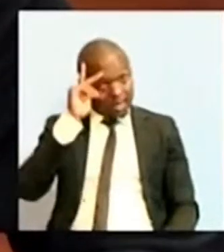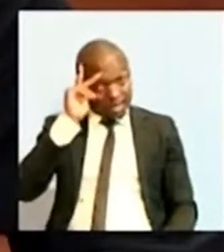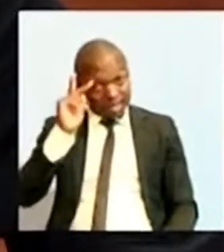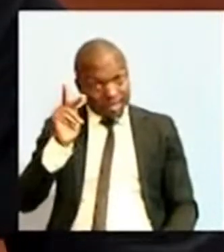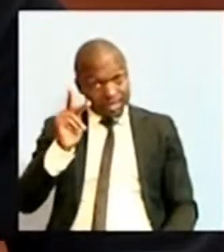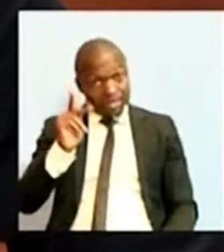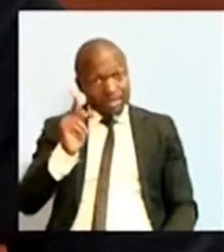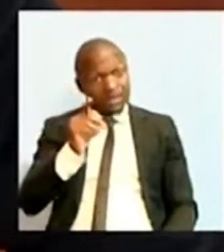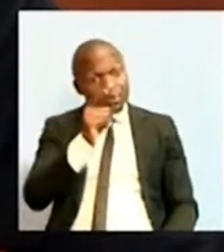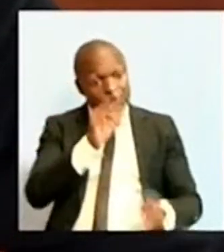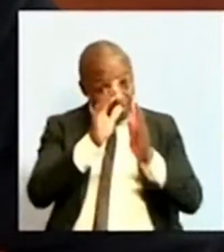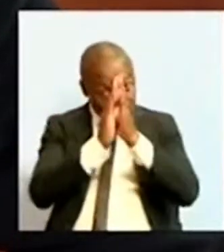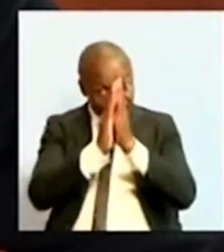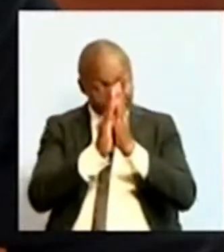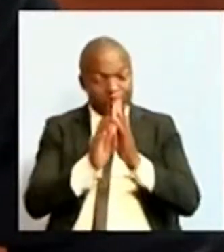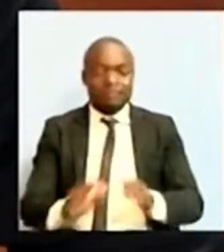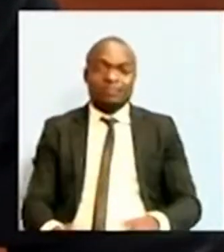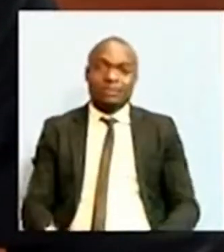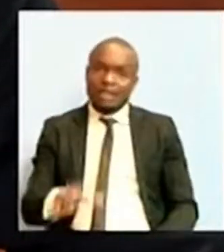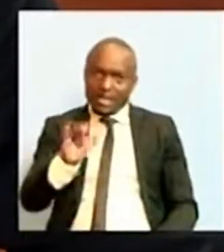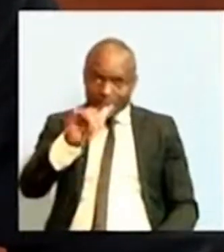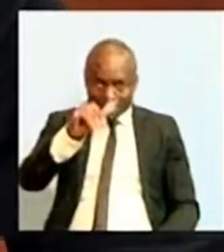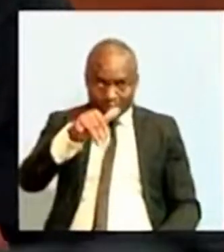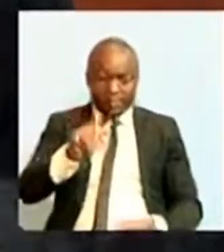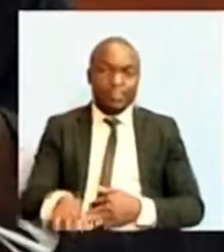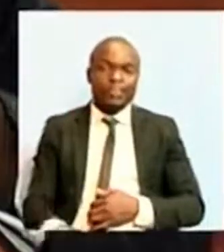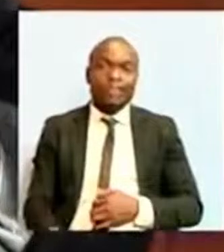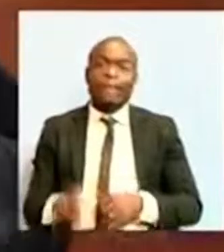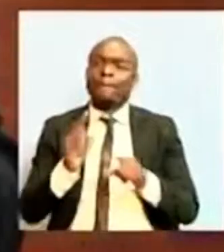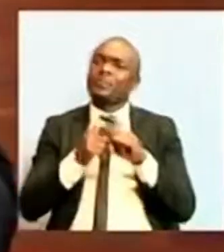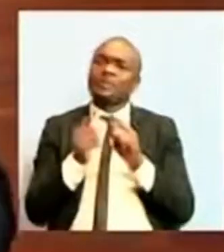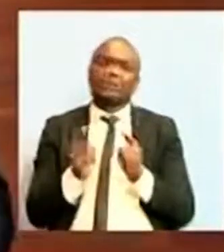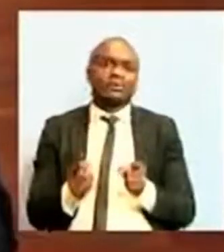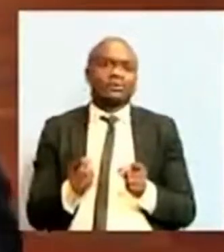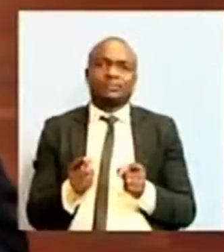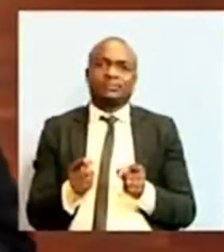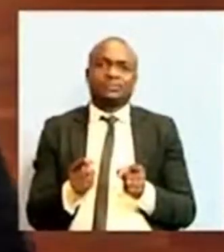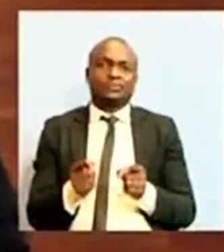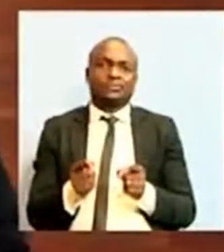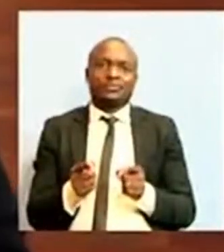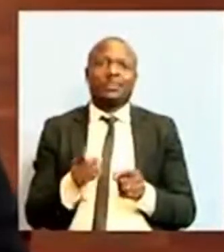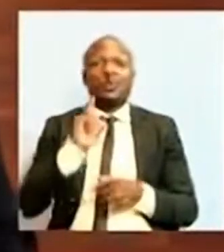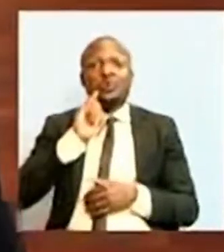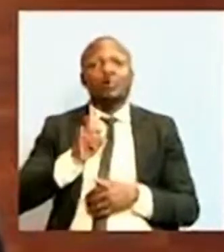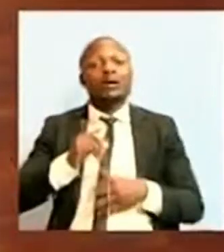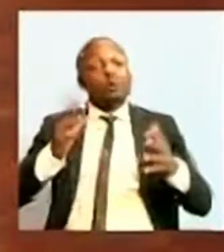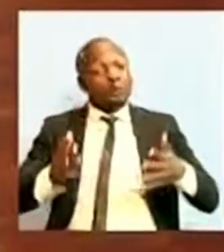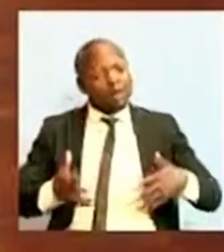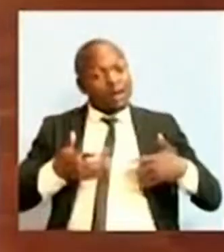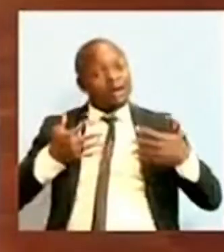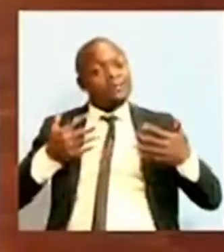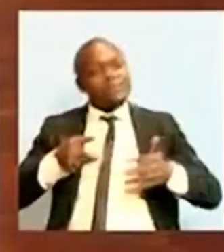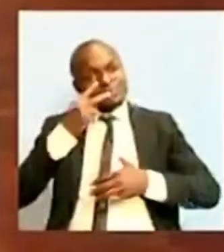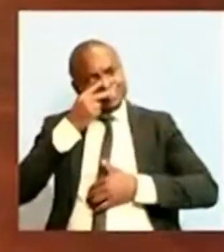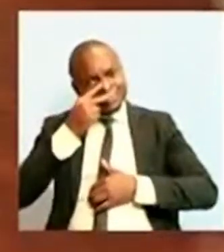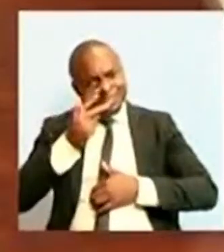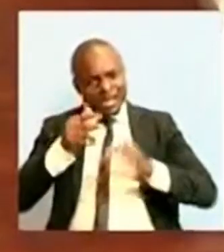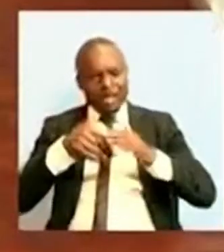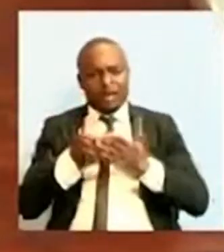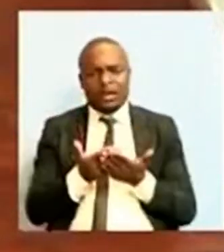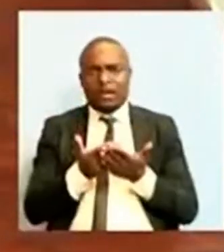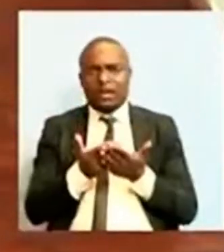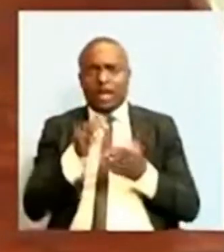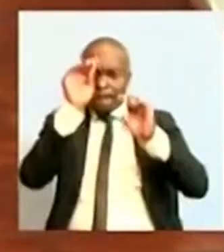also praying, isn't it? Yeah. So, but we should be happy to see how you